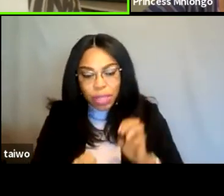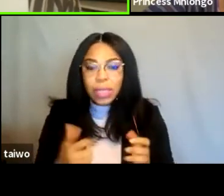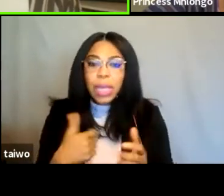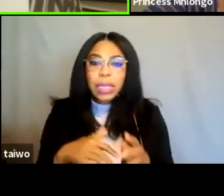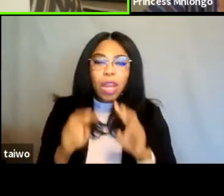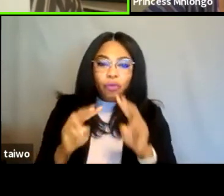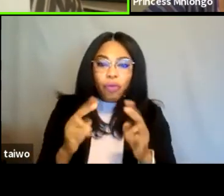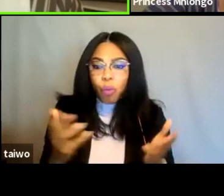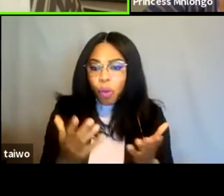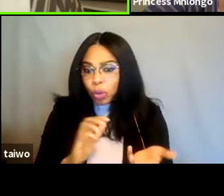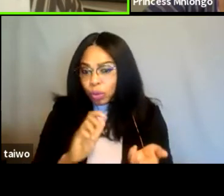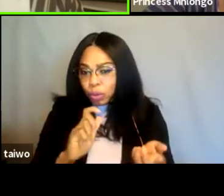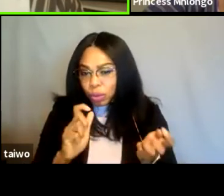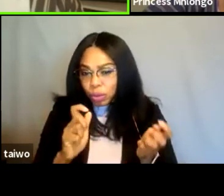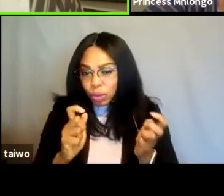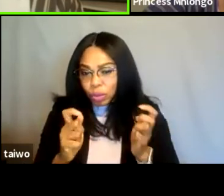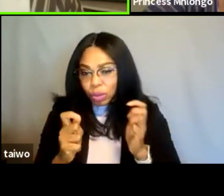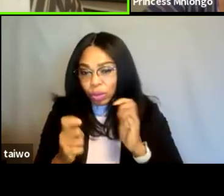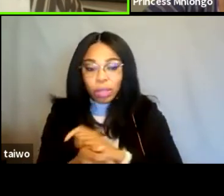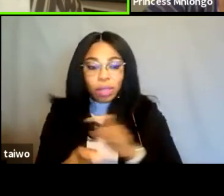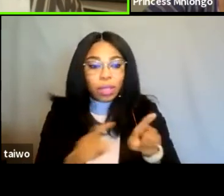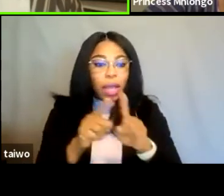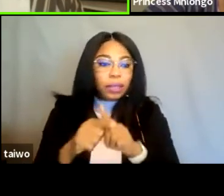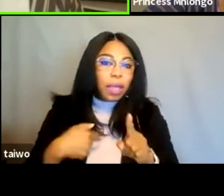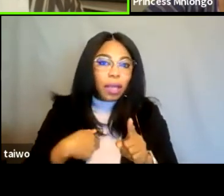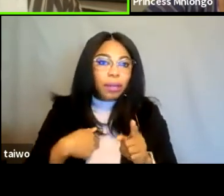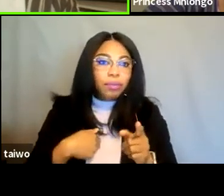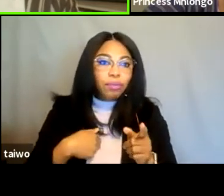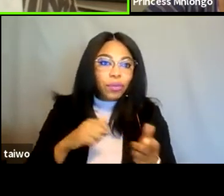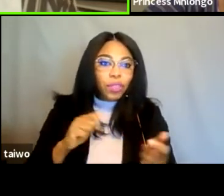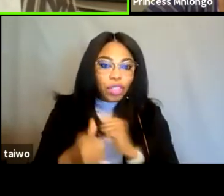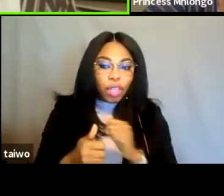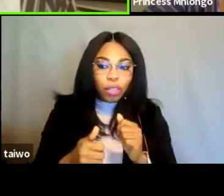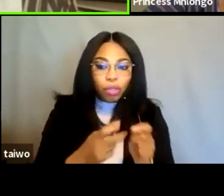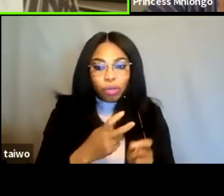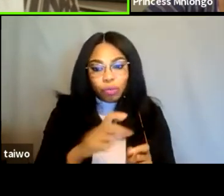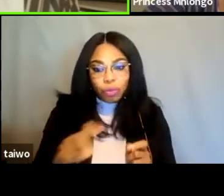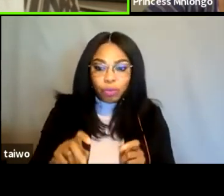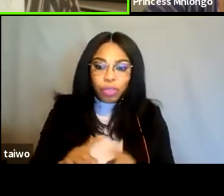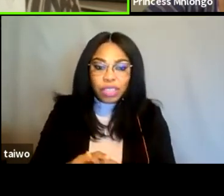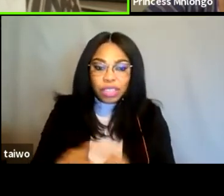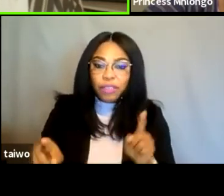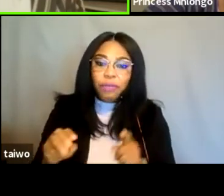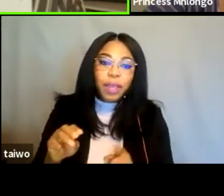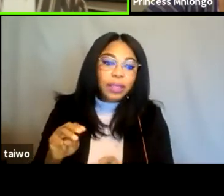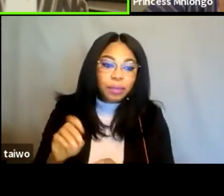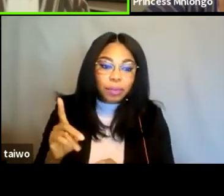into as I try to move to a different medium, which is film.